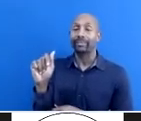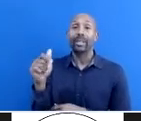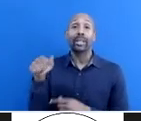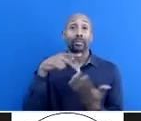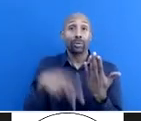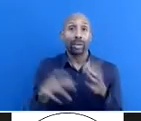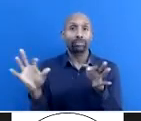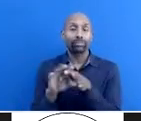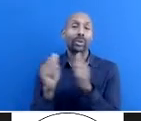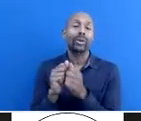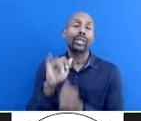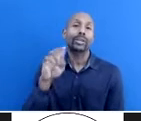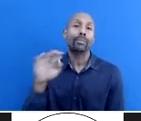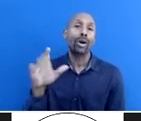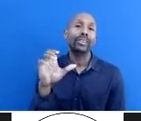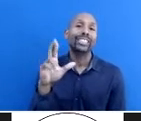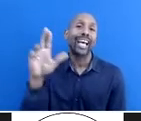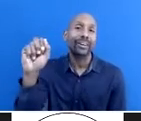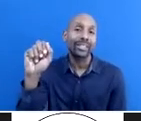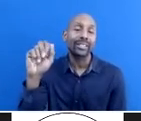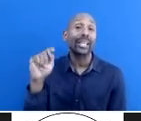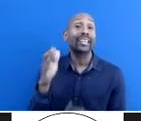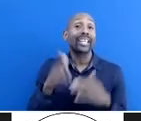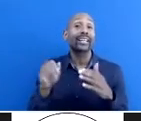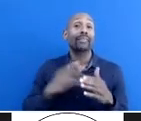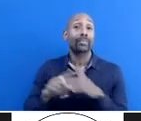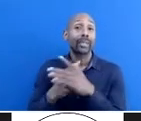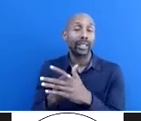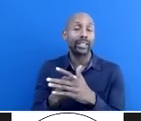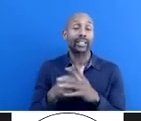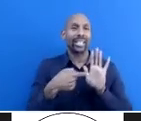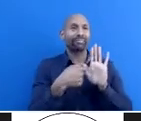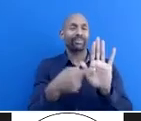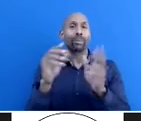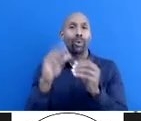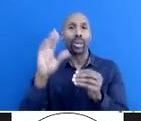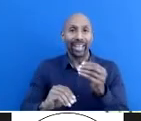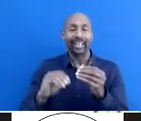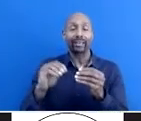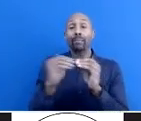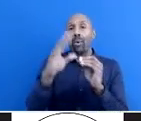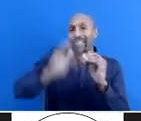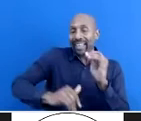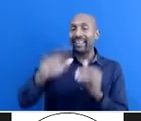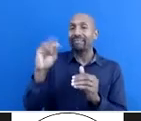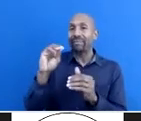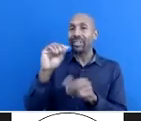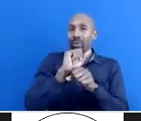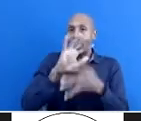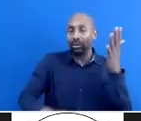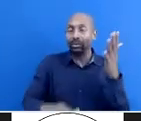of My Beginning, an exhibition of over 50 works by Houston-based artist Jamal Cyrus. Cyrus